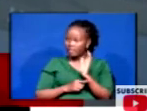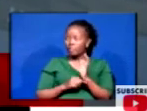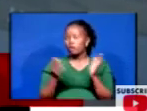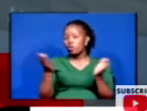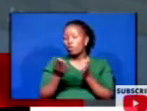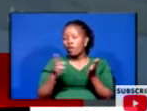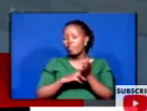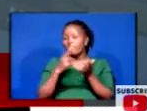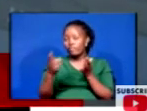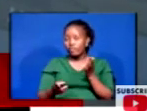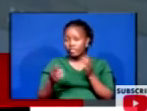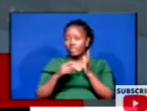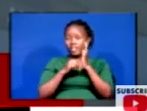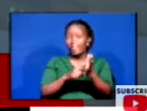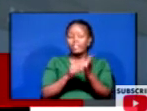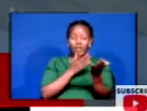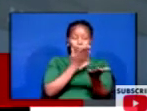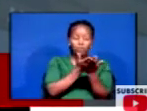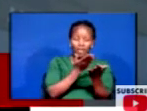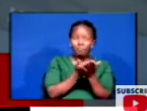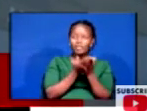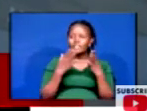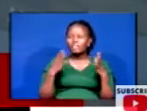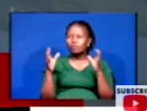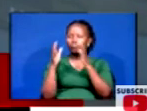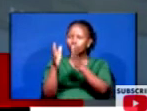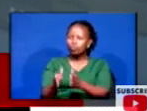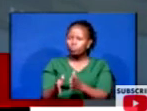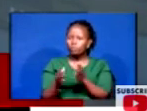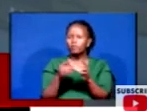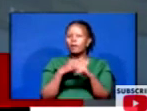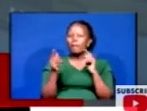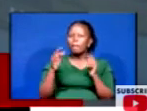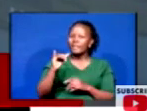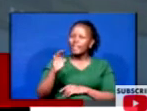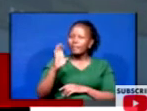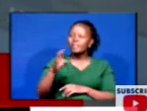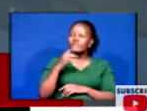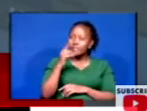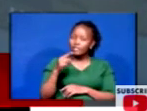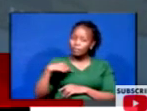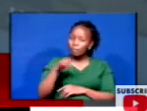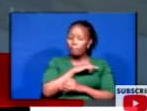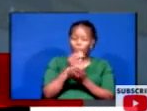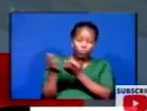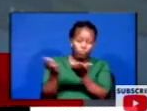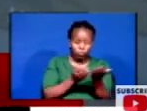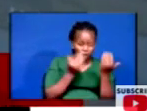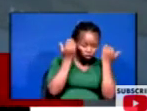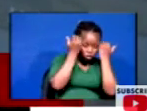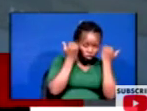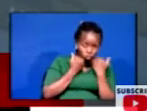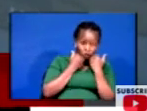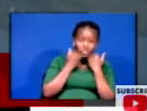wanted, applicants wanted to see. Yeah. They didn't see. But the IBC said, we have presented these things to court because of some of the NDAs that were